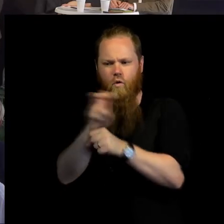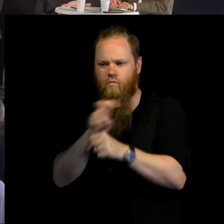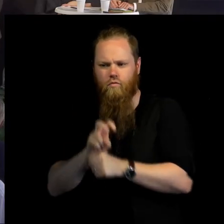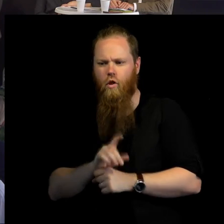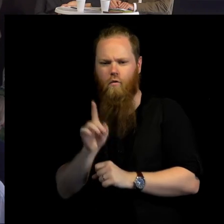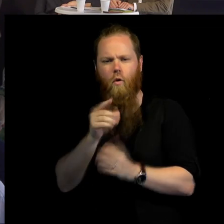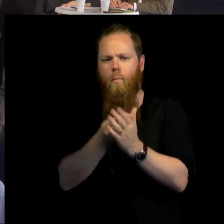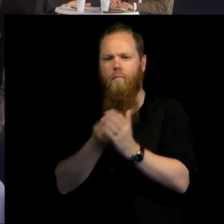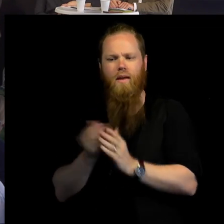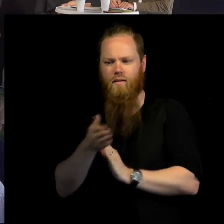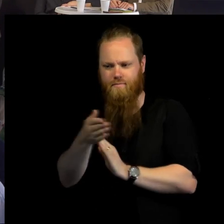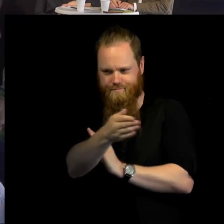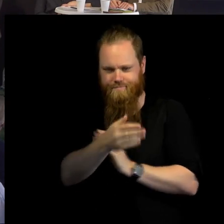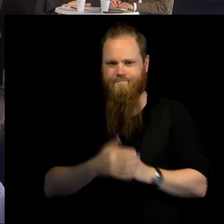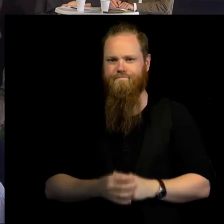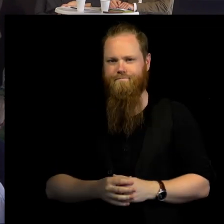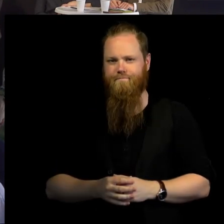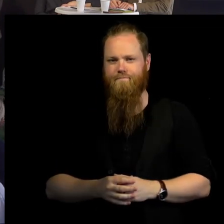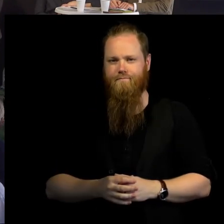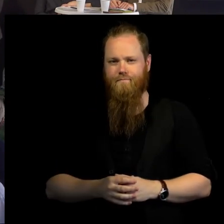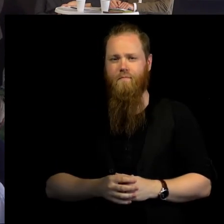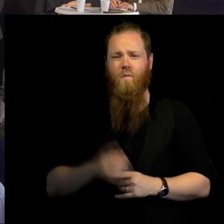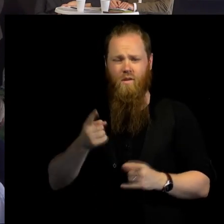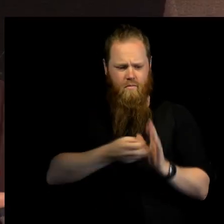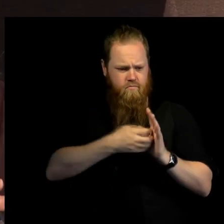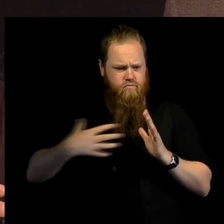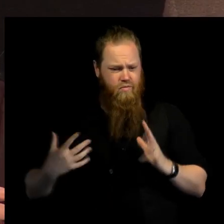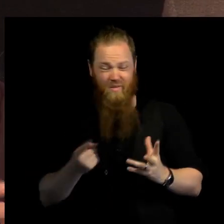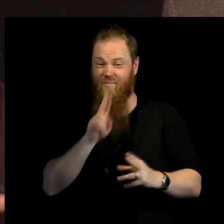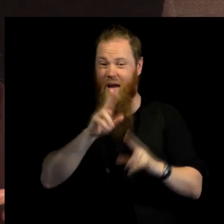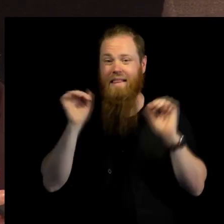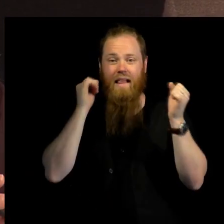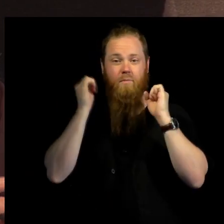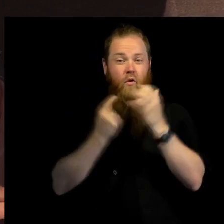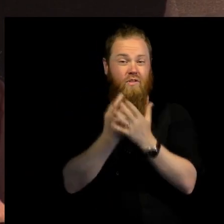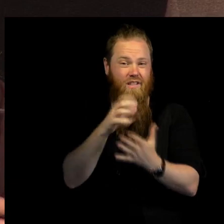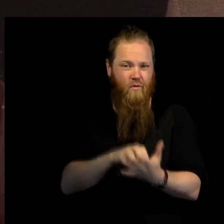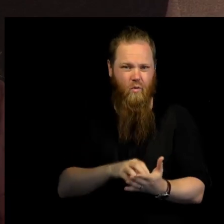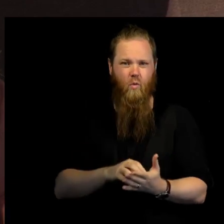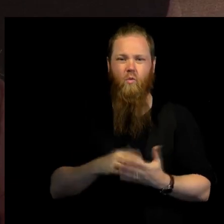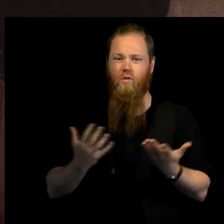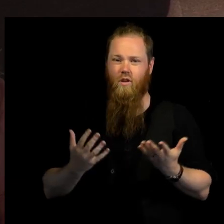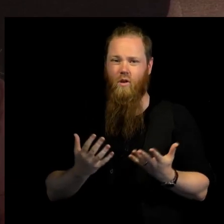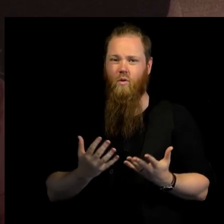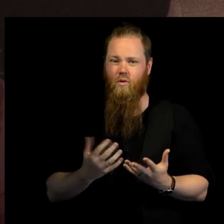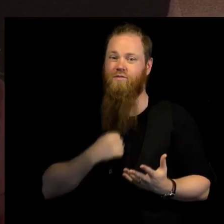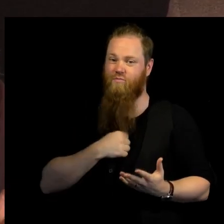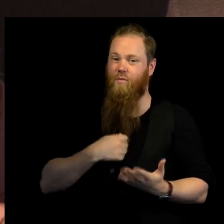And that has led to a very, very desperate decision and very unfortunate decision to suspend